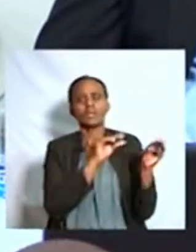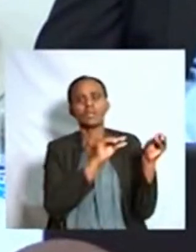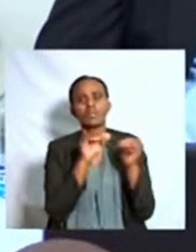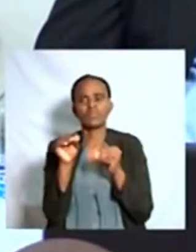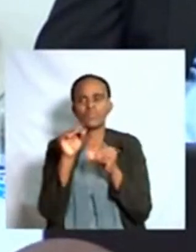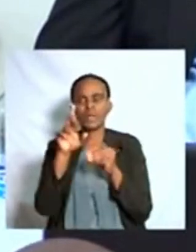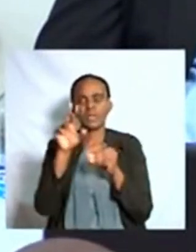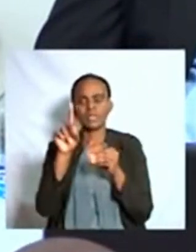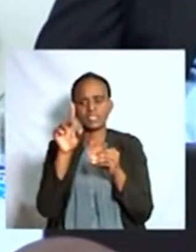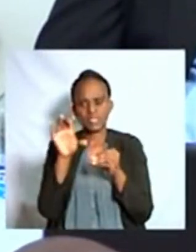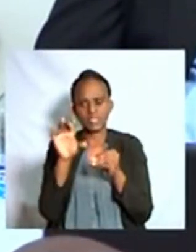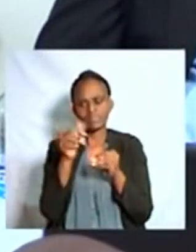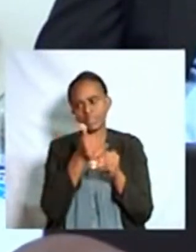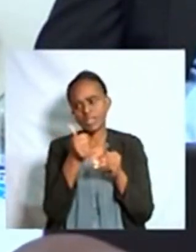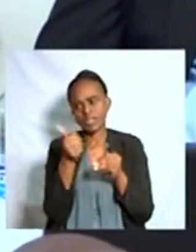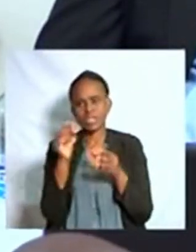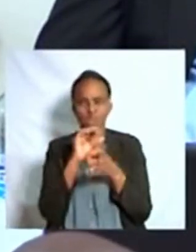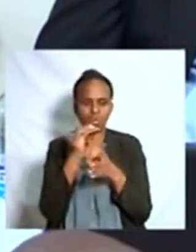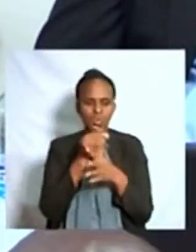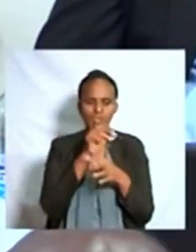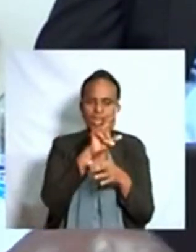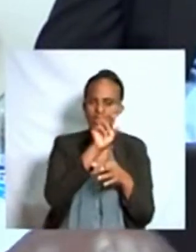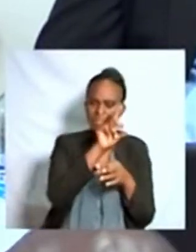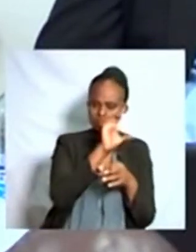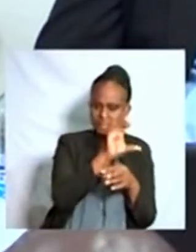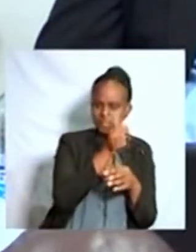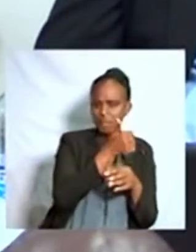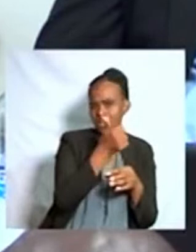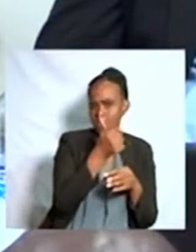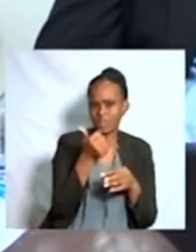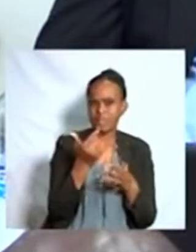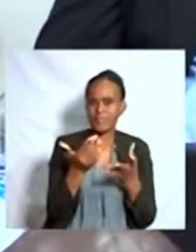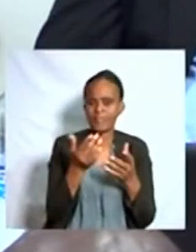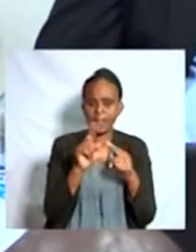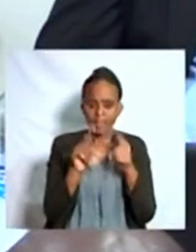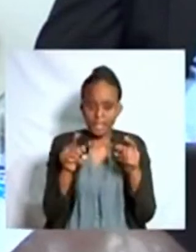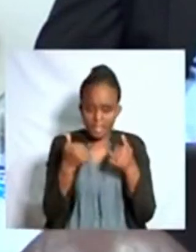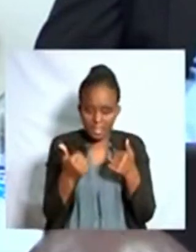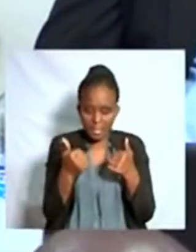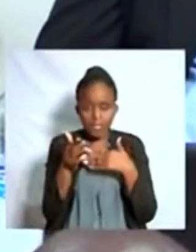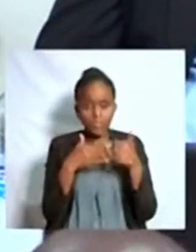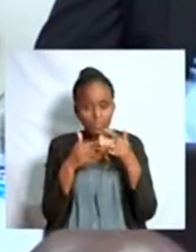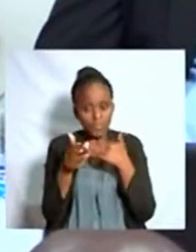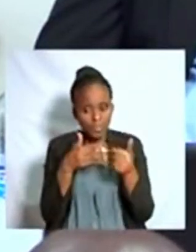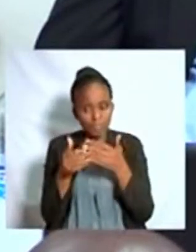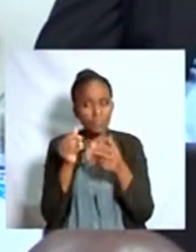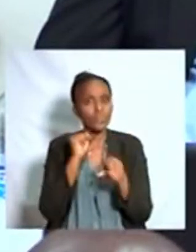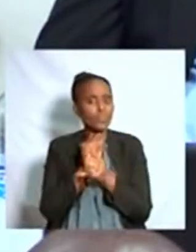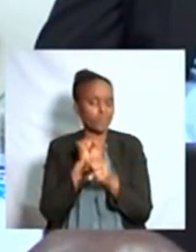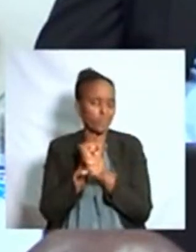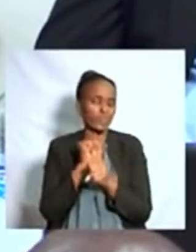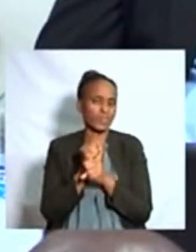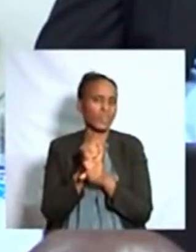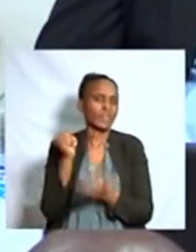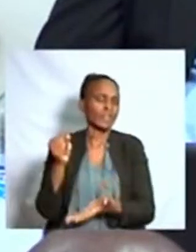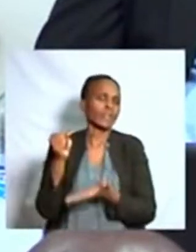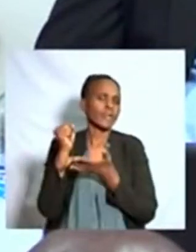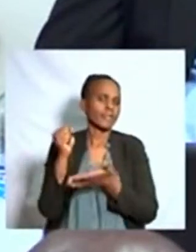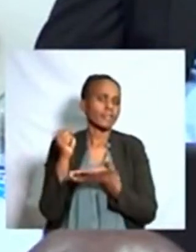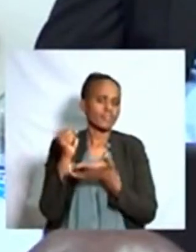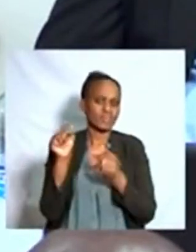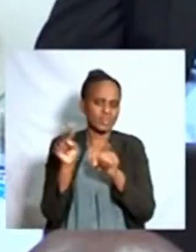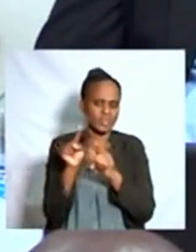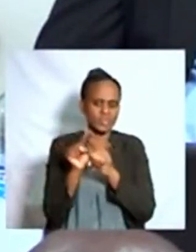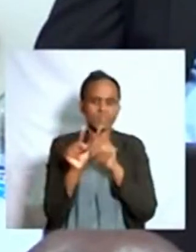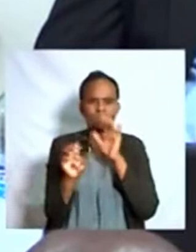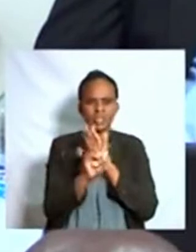it's allowed. Or RDCs to PEs. But PEs to operational budgets like RDCs is not